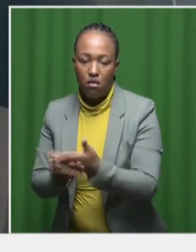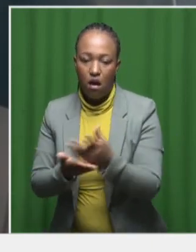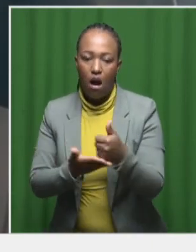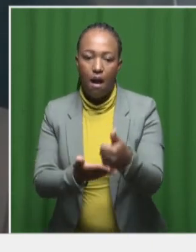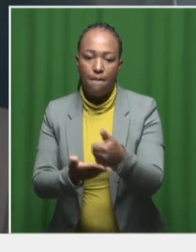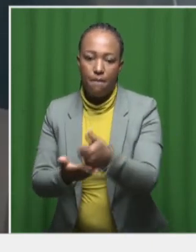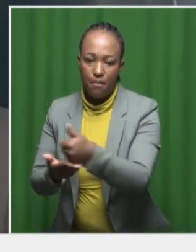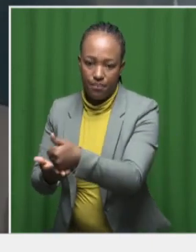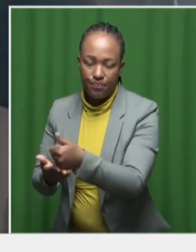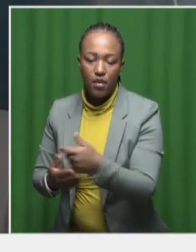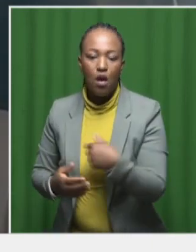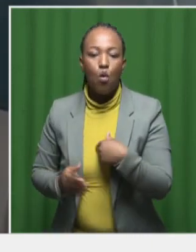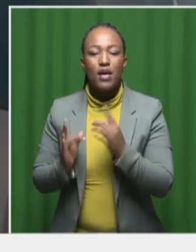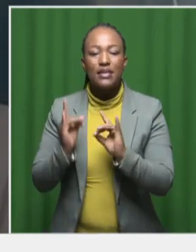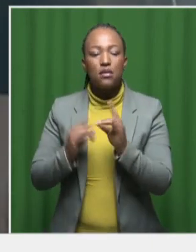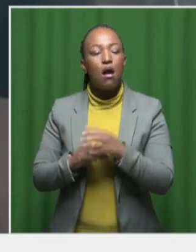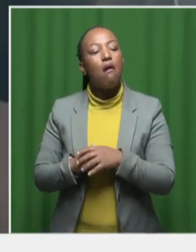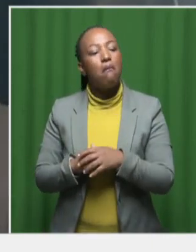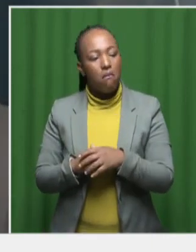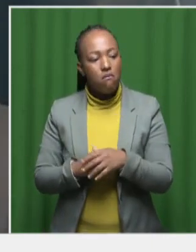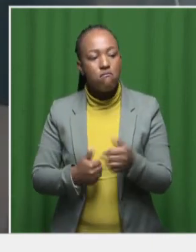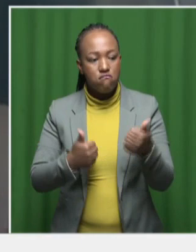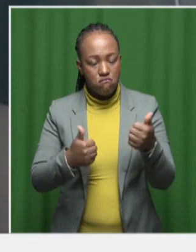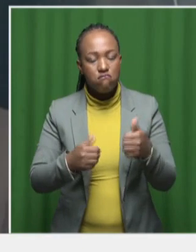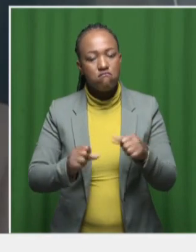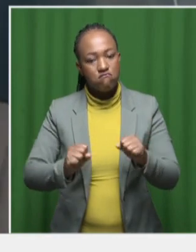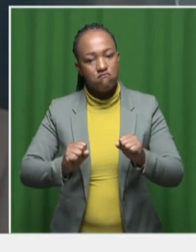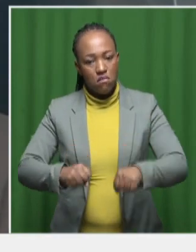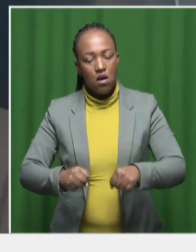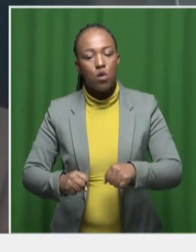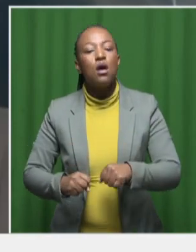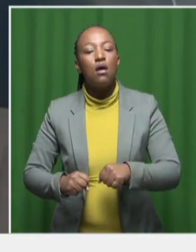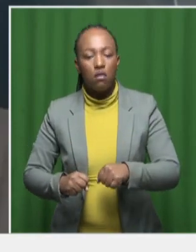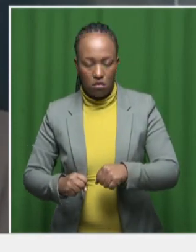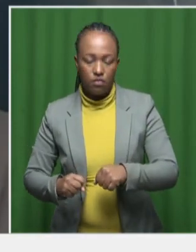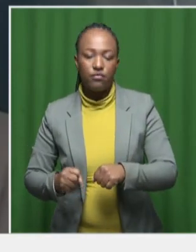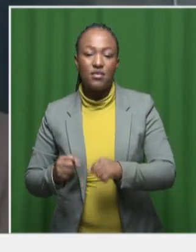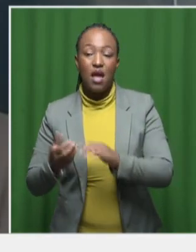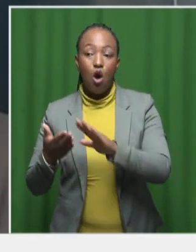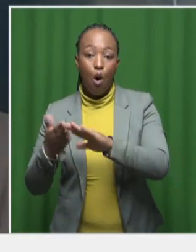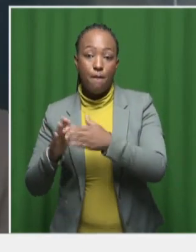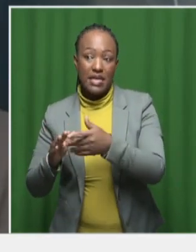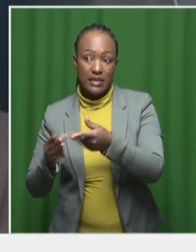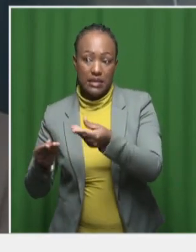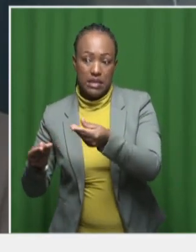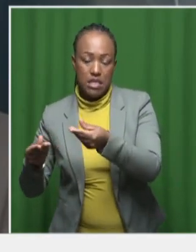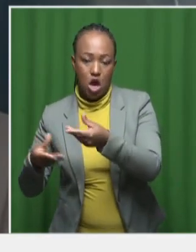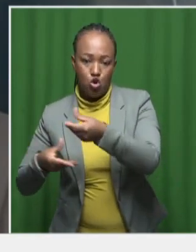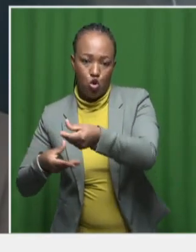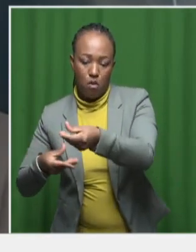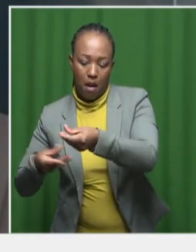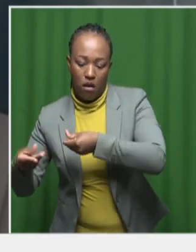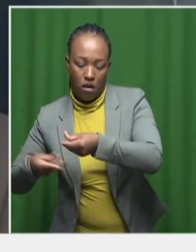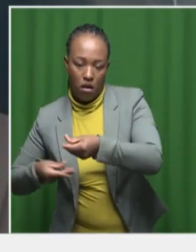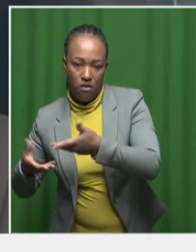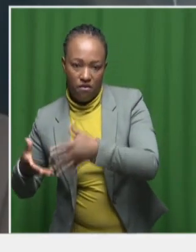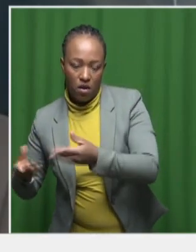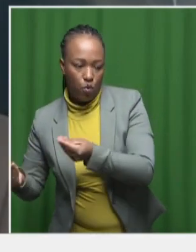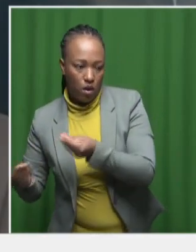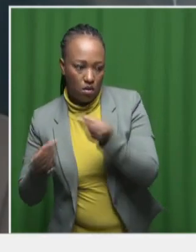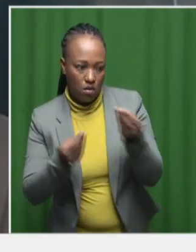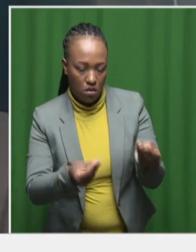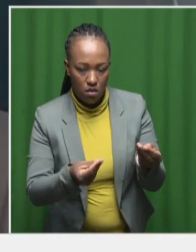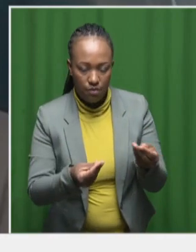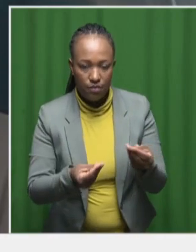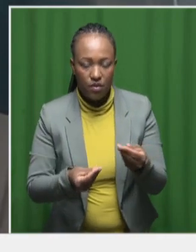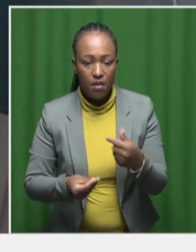a city, we agreed and we said we'll be submitting those requests from members of the community. So therefore, there's no foul